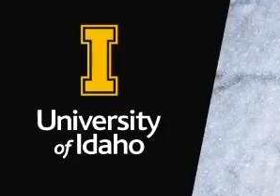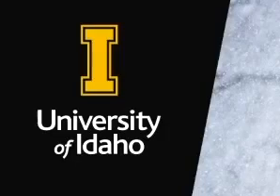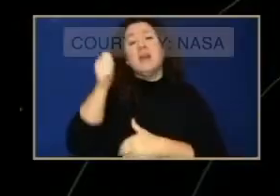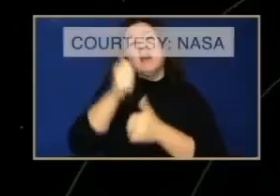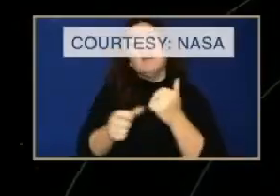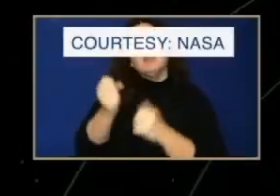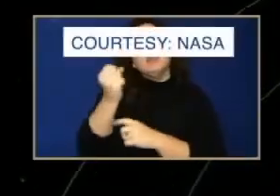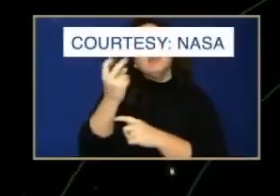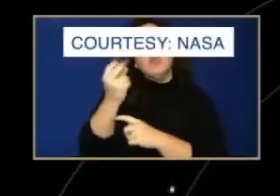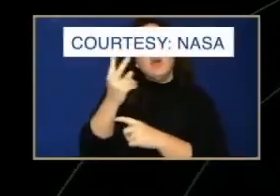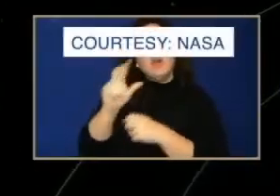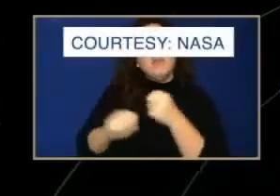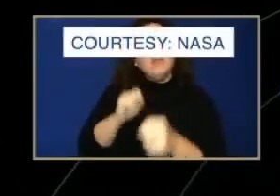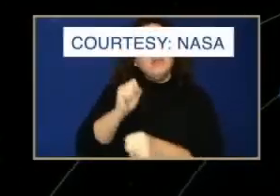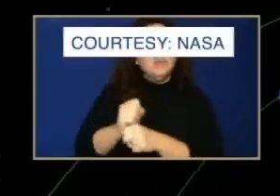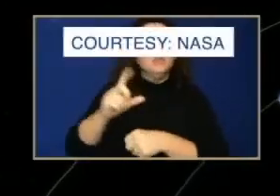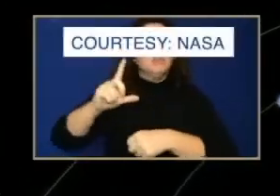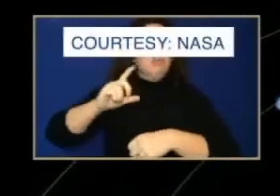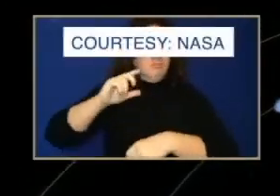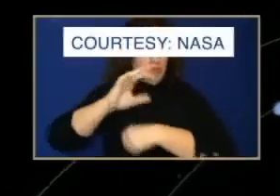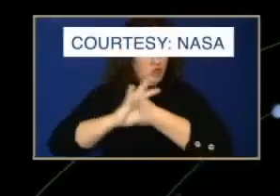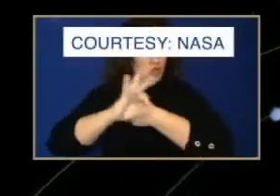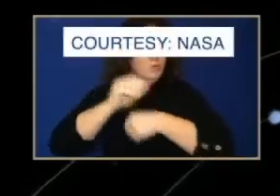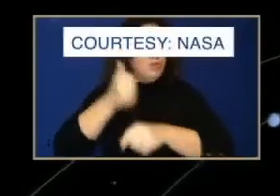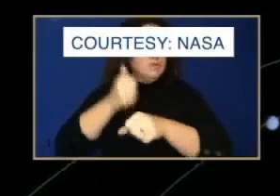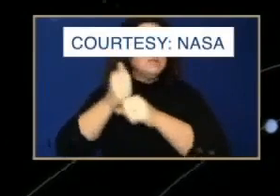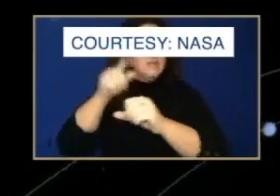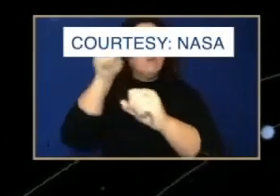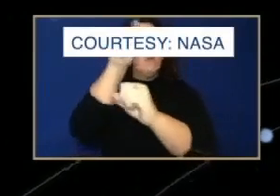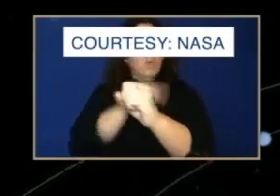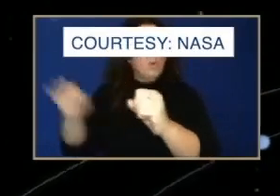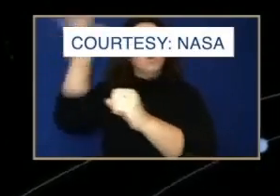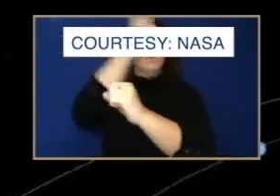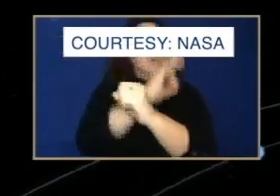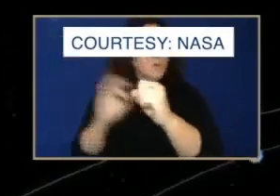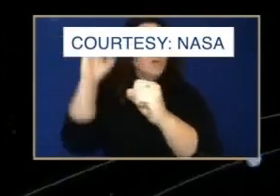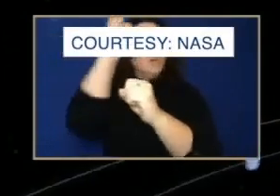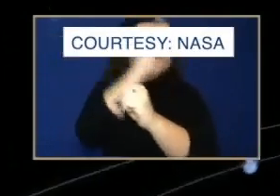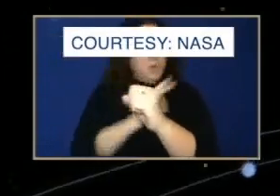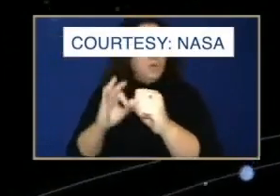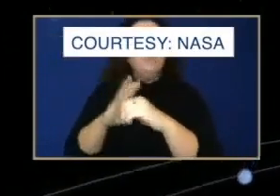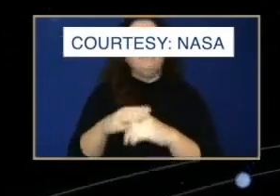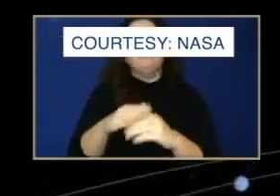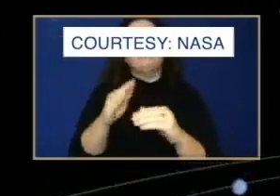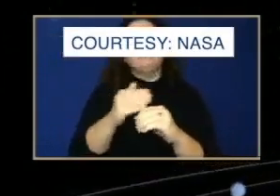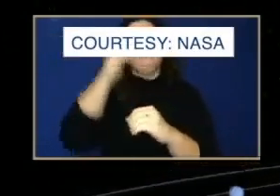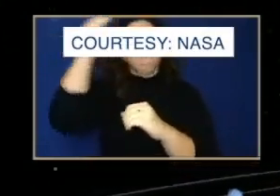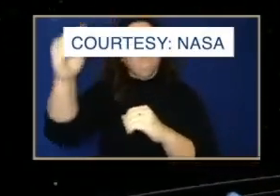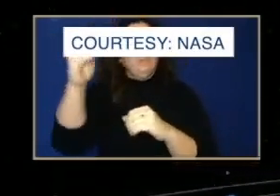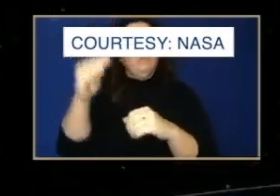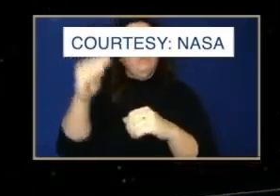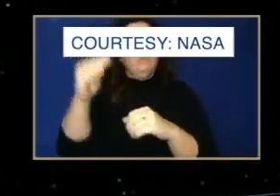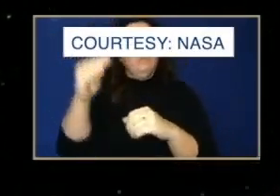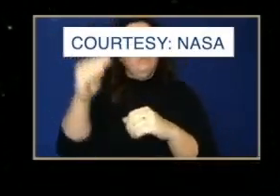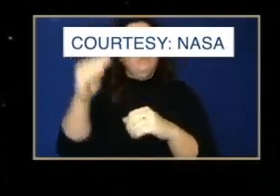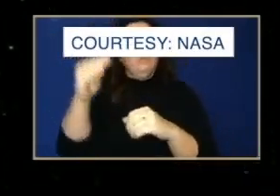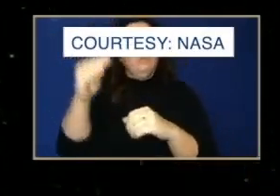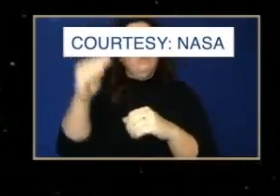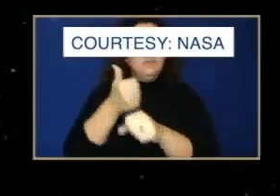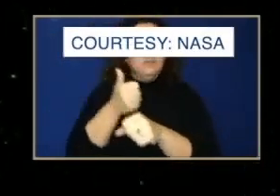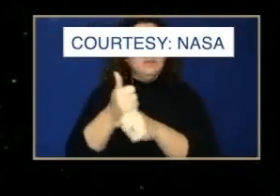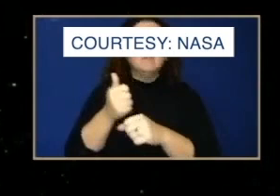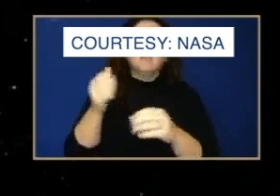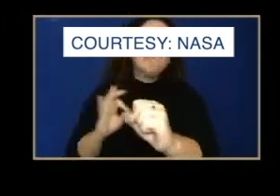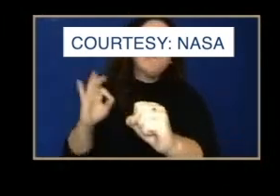Saturn and laps it going around. And when that happens, when we view it from the Earth, you can look out and Jupiter and Saturn will get much closer together than they